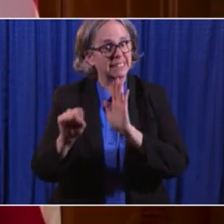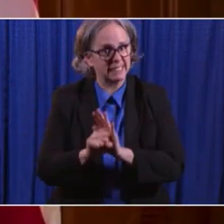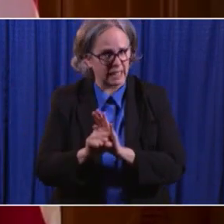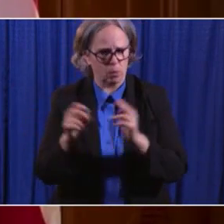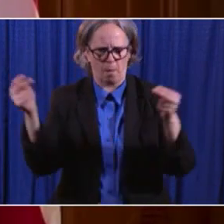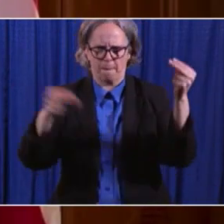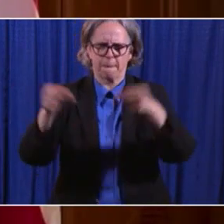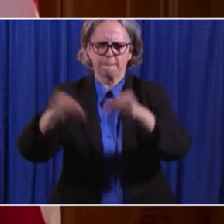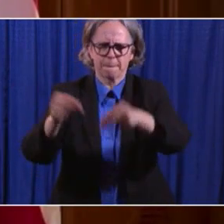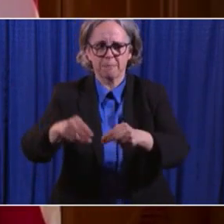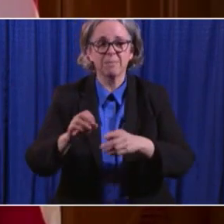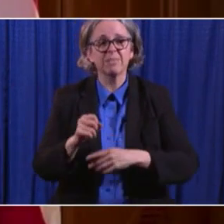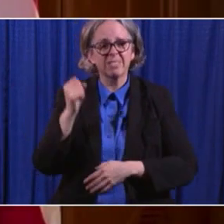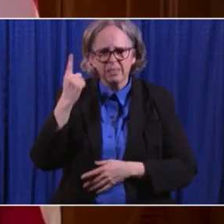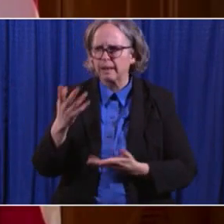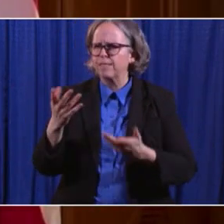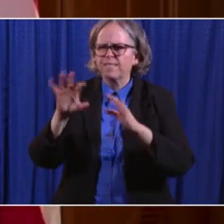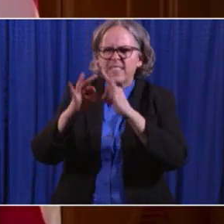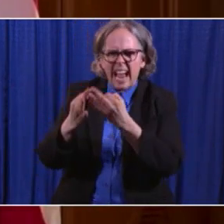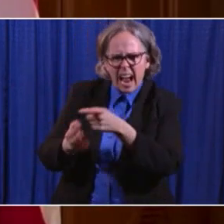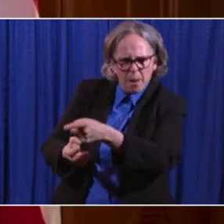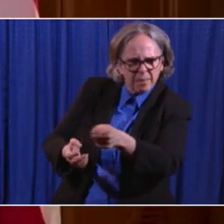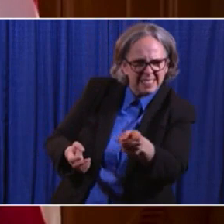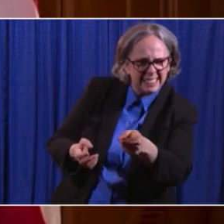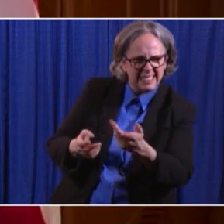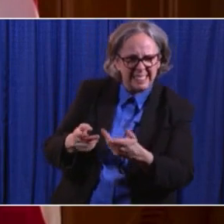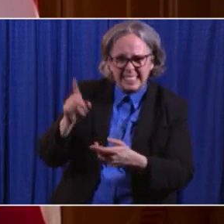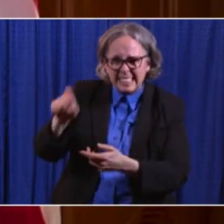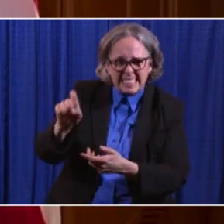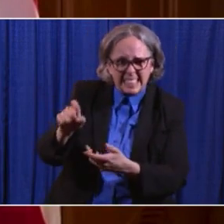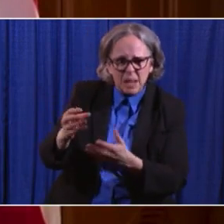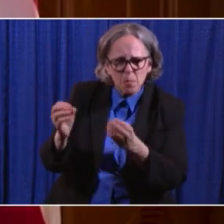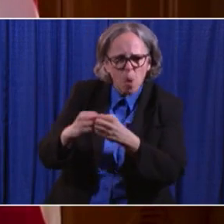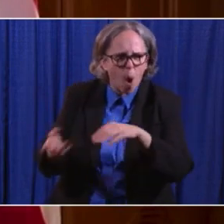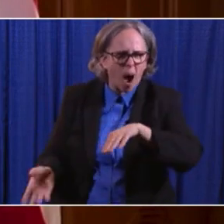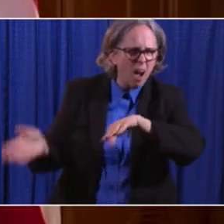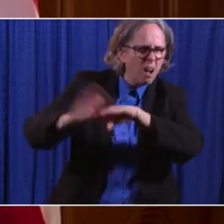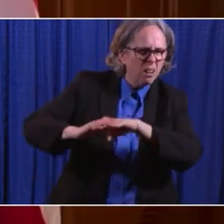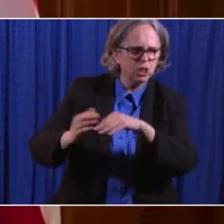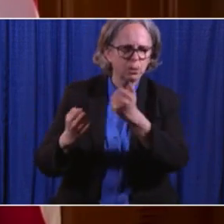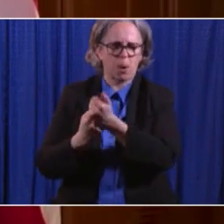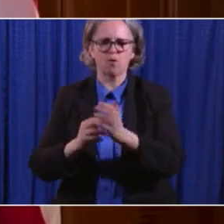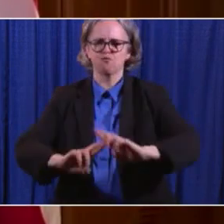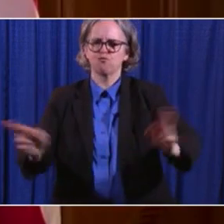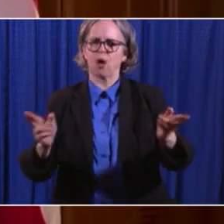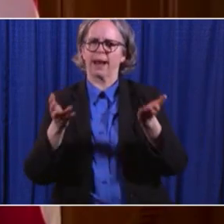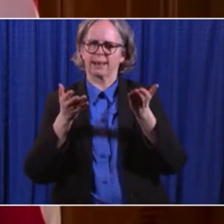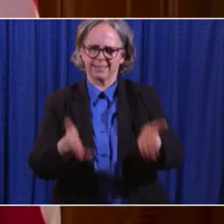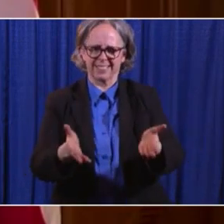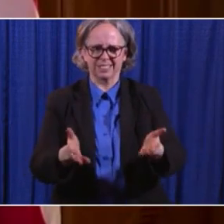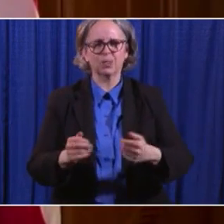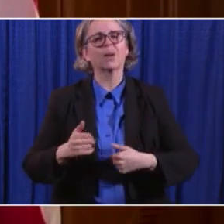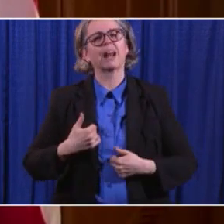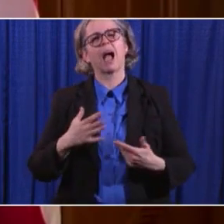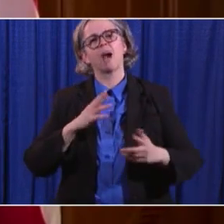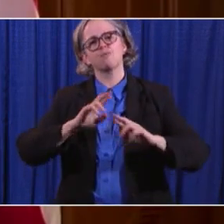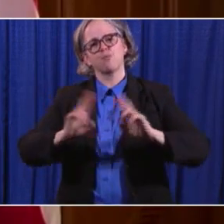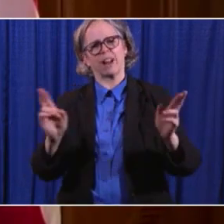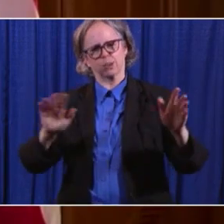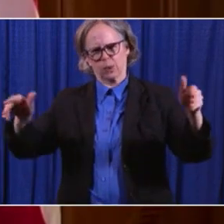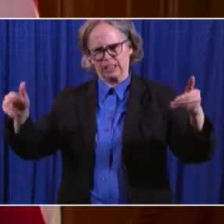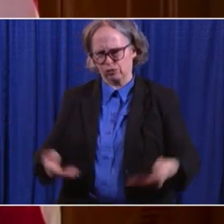who are so very much in need. Now I'd like to introduce Mark Butler, a parent from Central